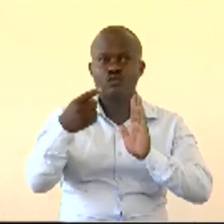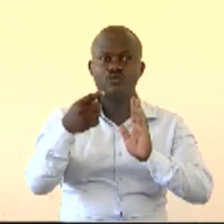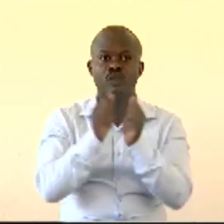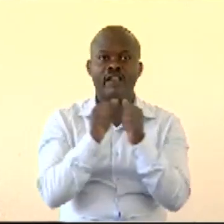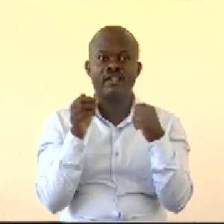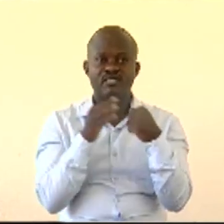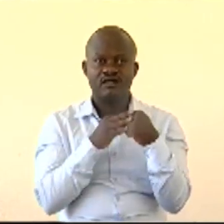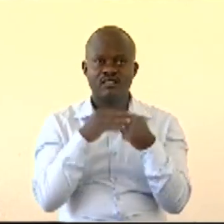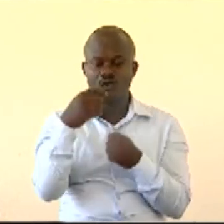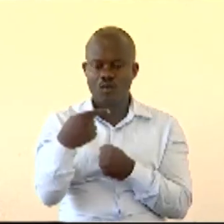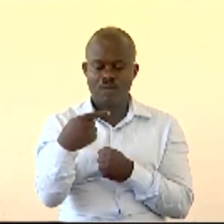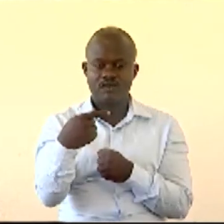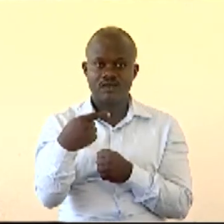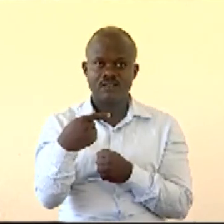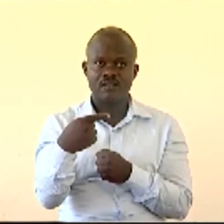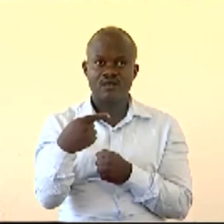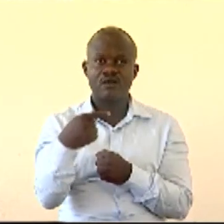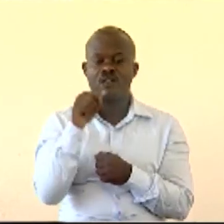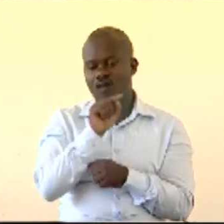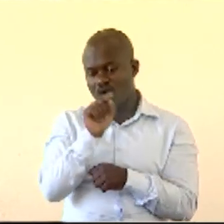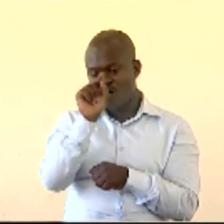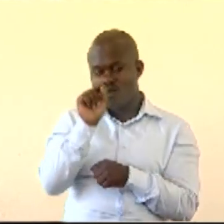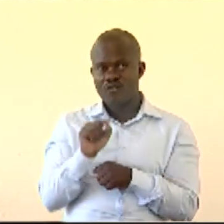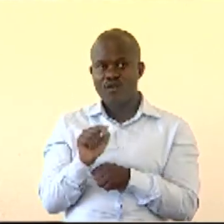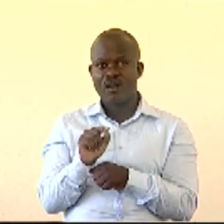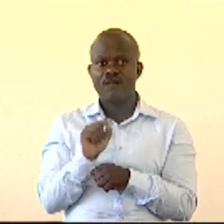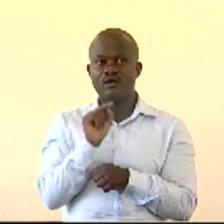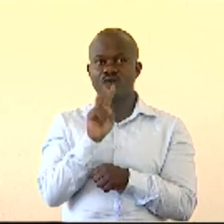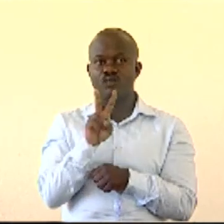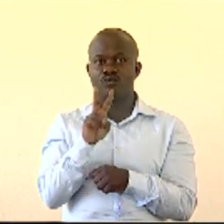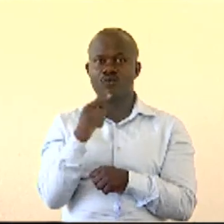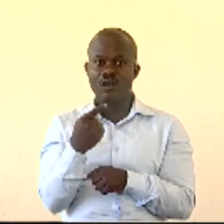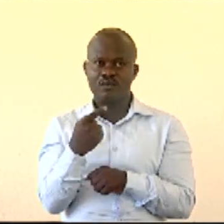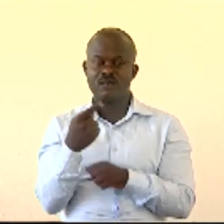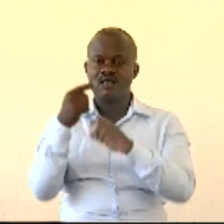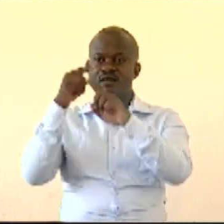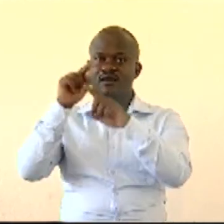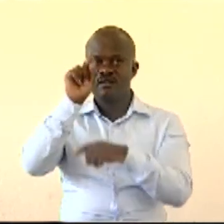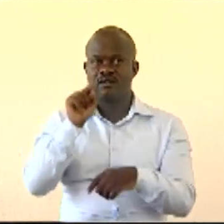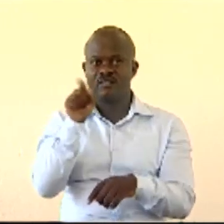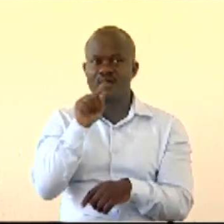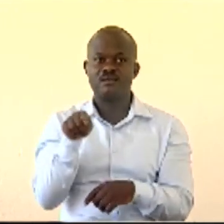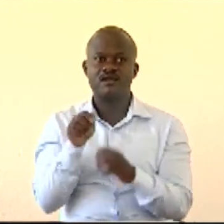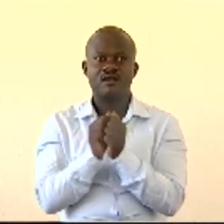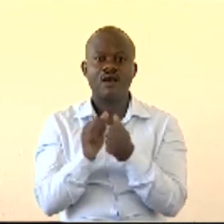18 grams over 2 times